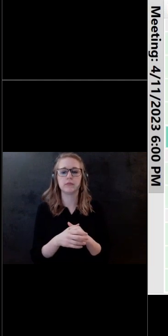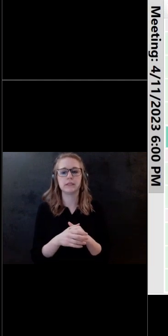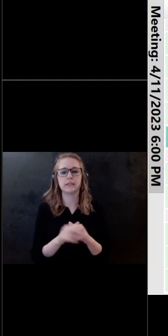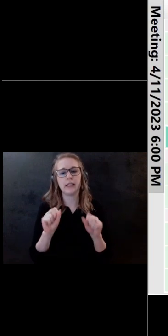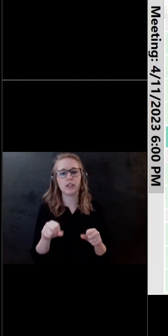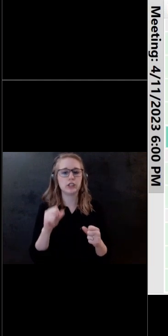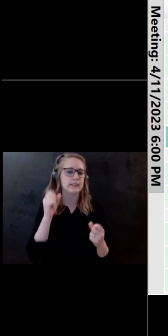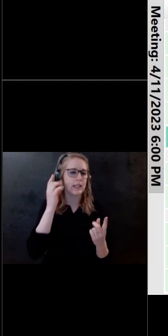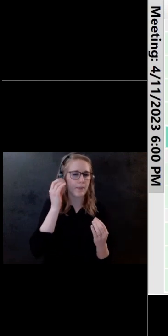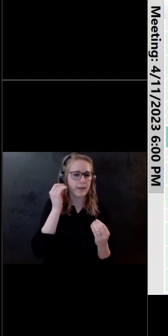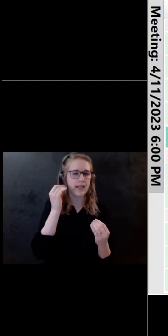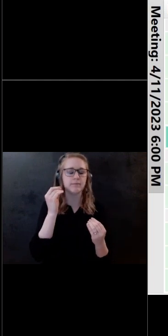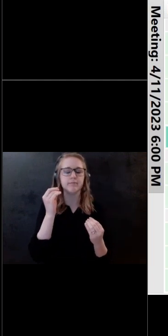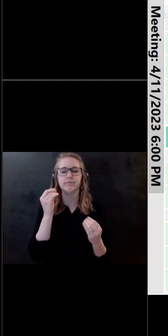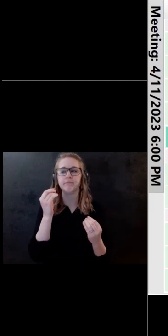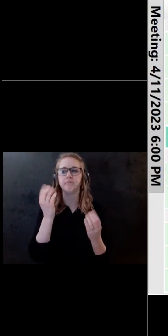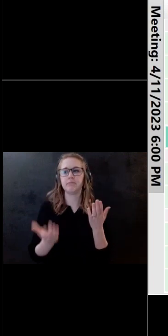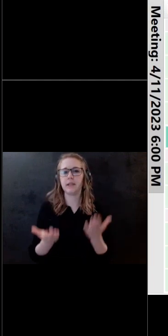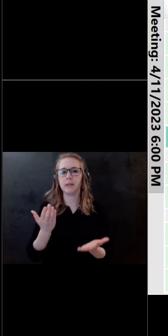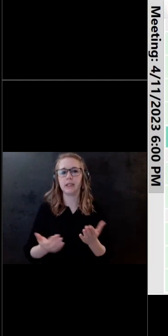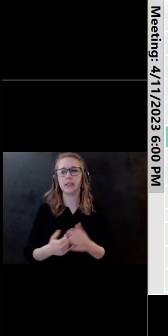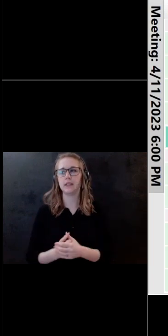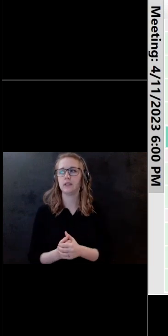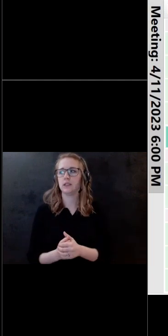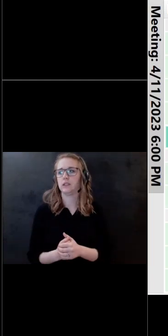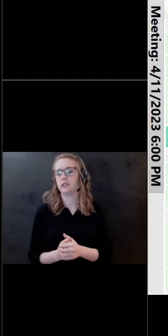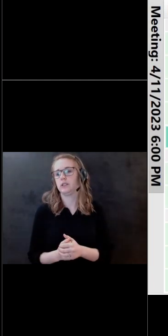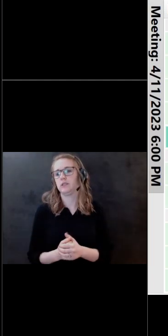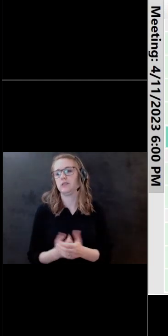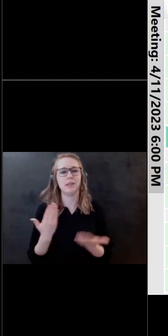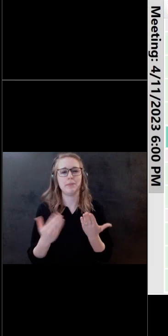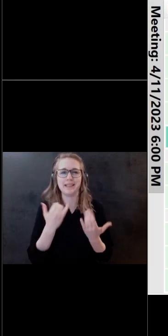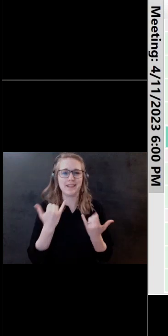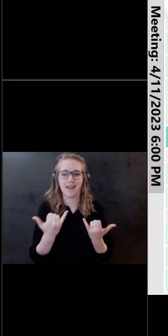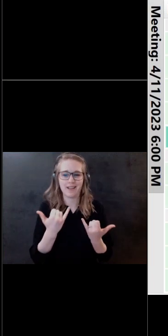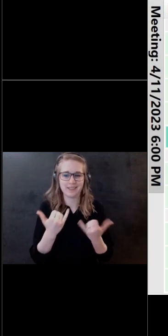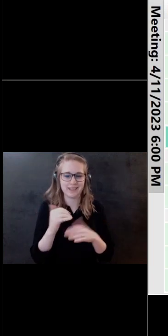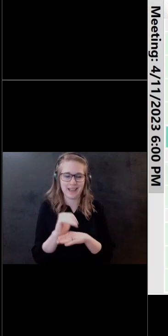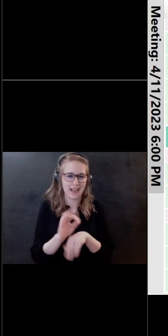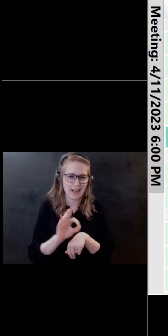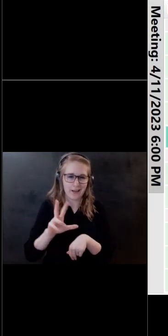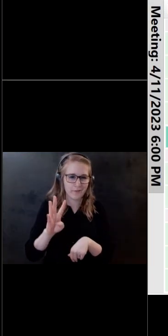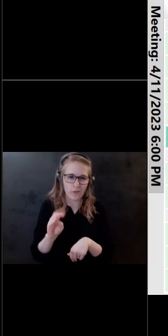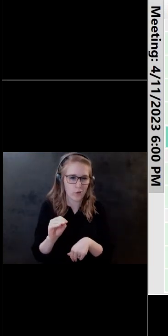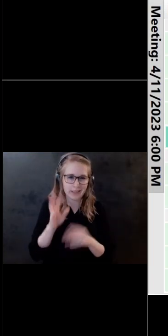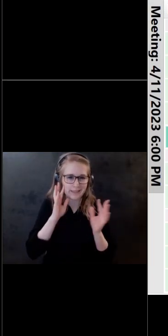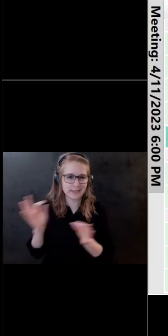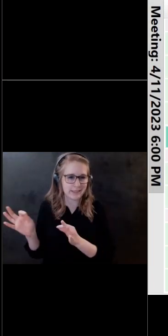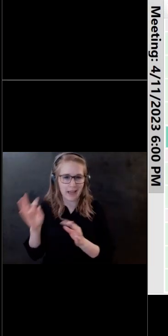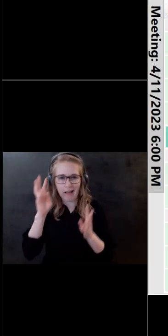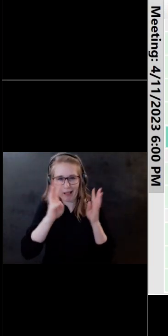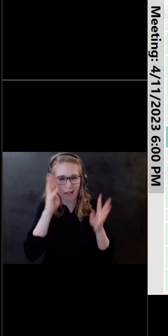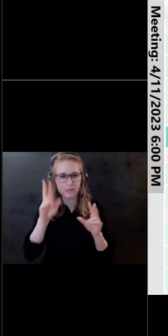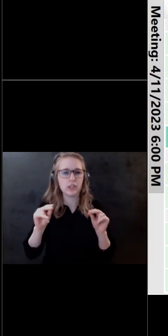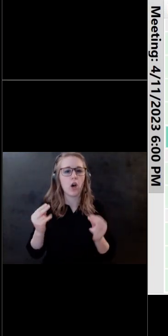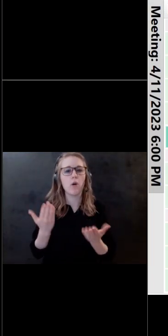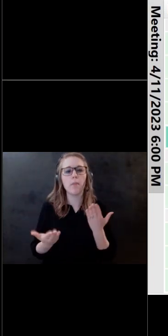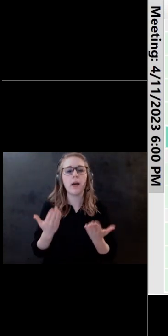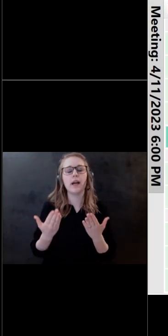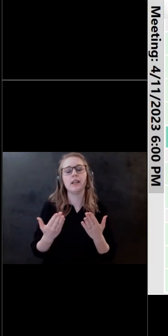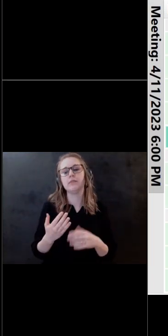and think of ways, and maybe, you know, maybe not tonight at 9:40, but, you know, think of ways that we can either use